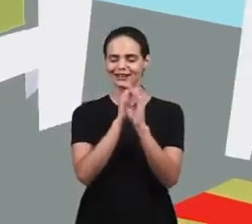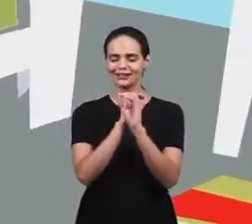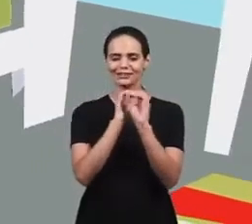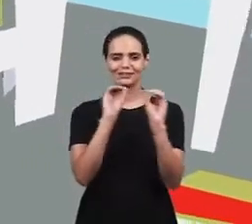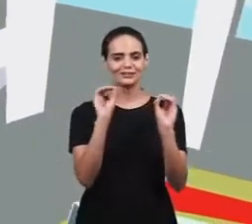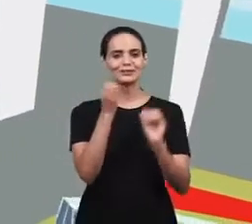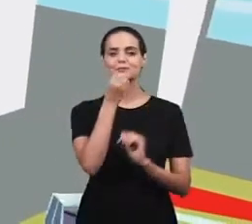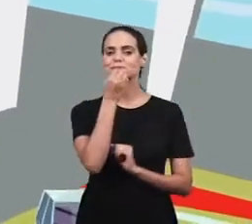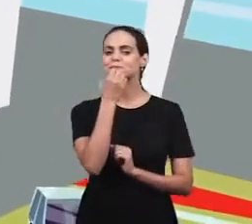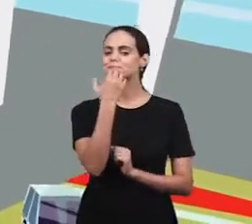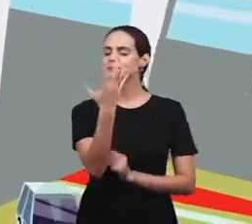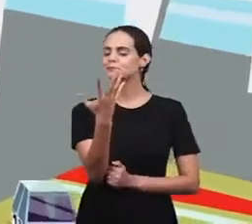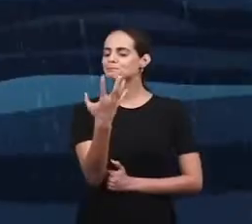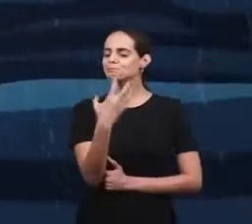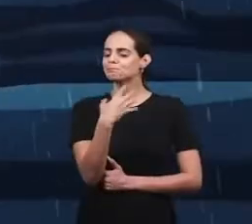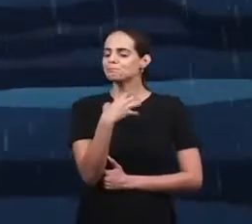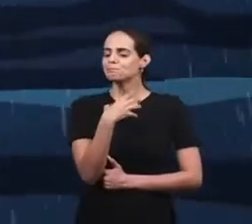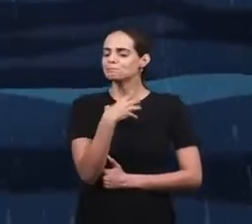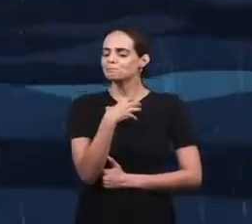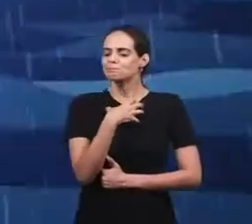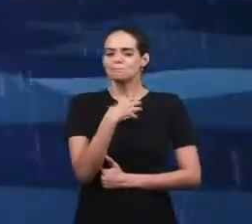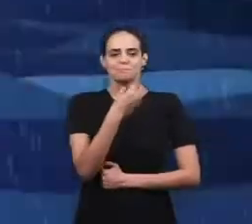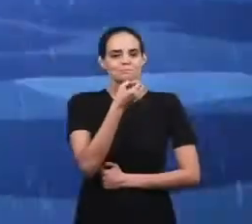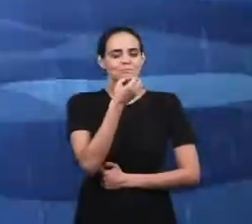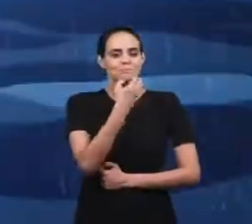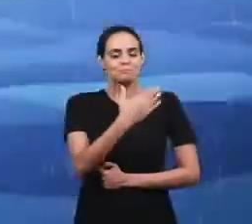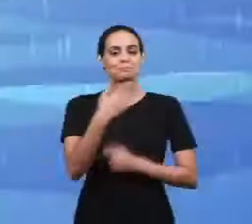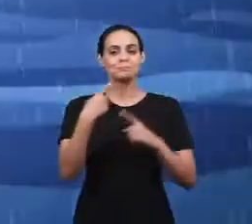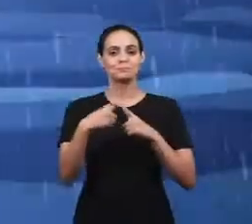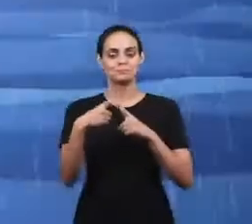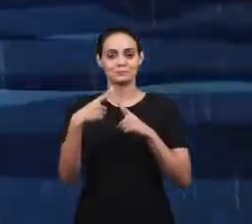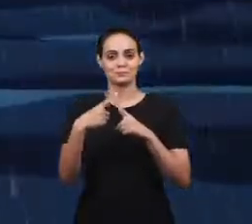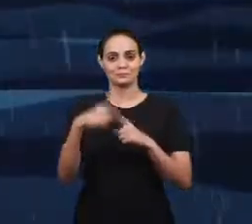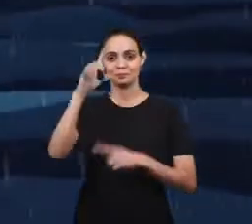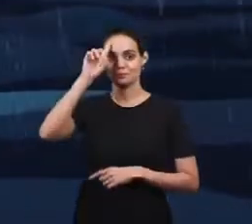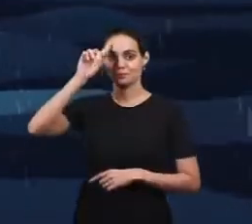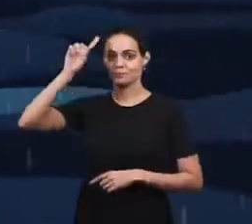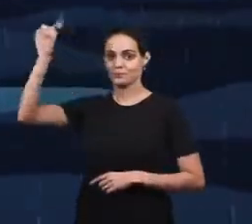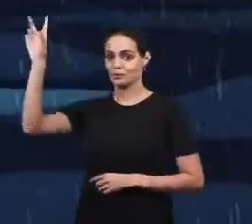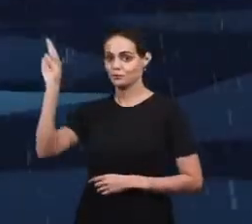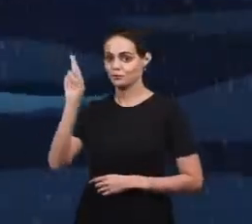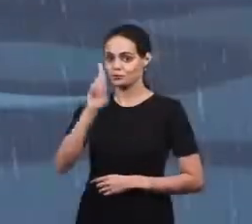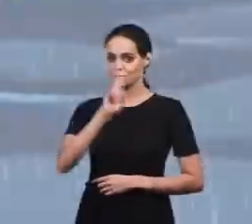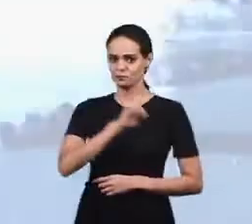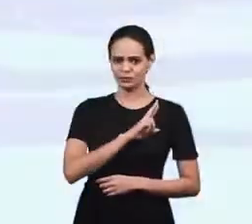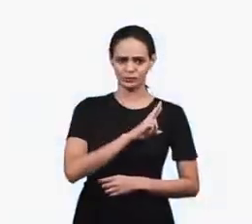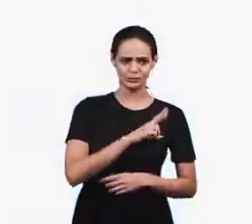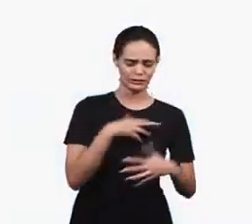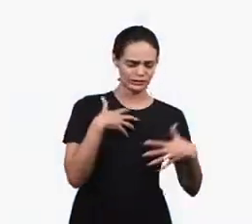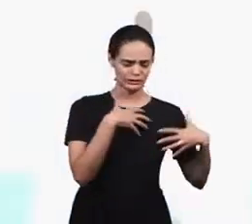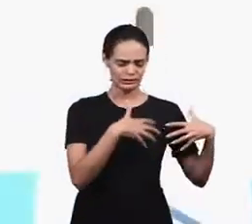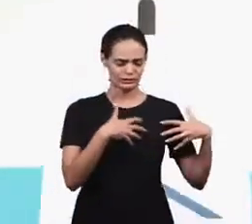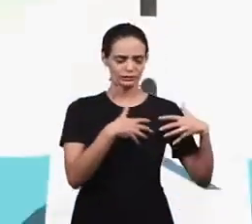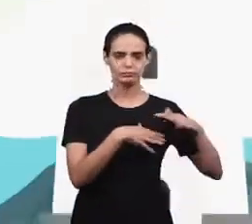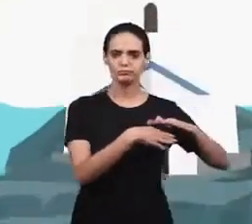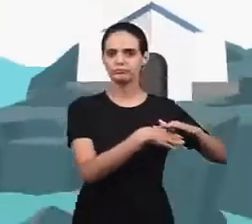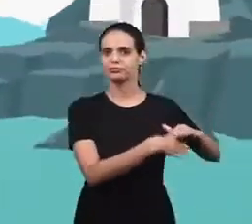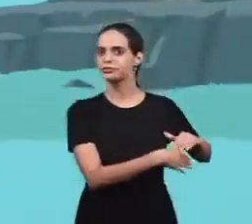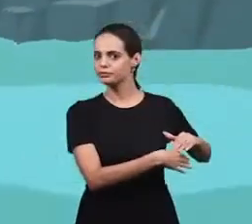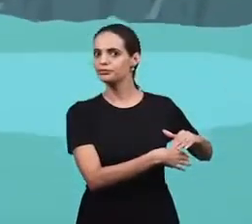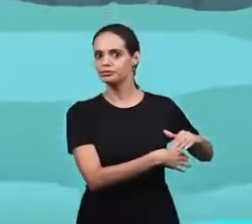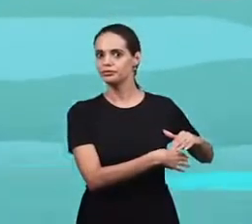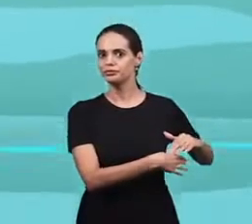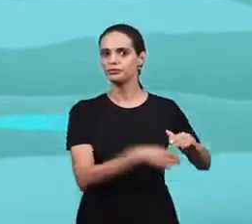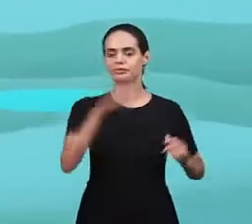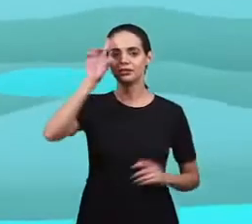To pray is good. To pray is good. Our God responds, removes the affliction. Our God